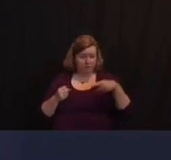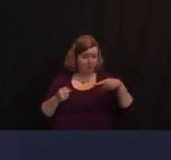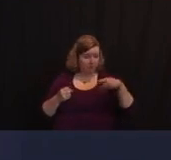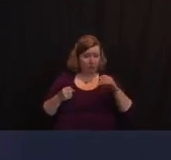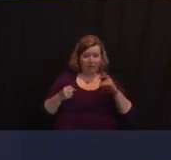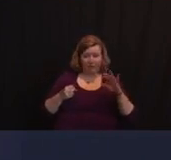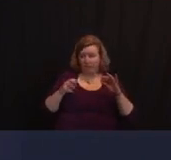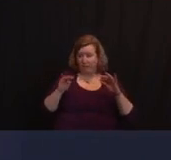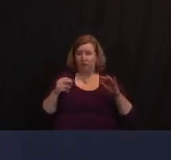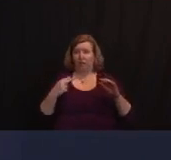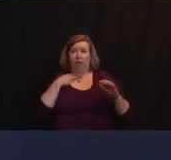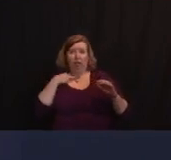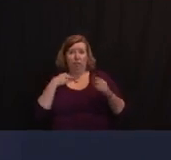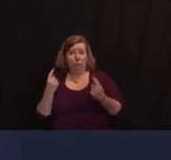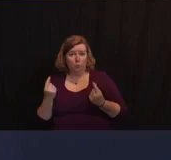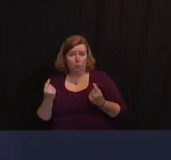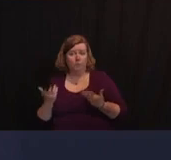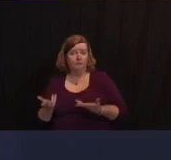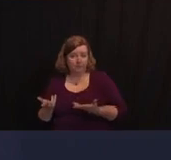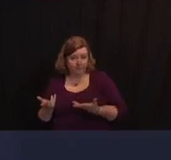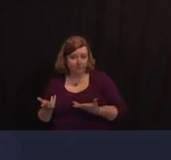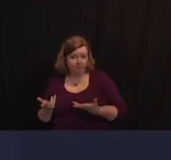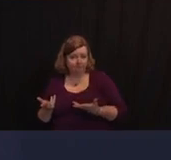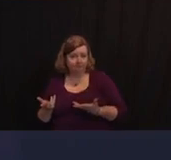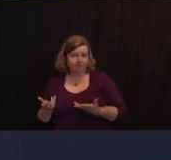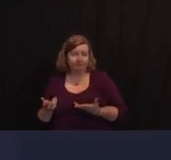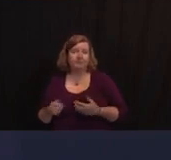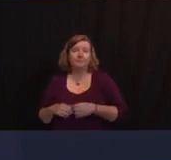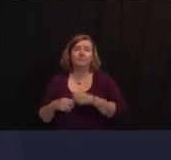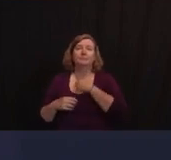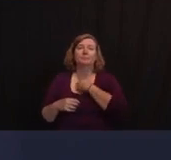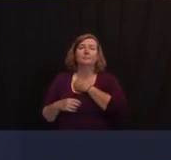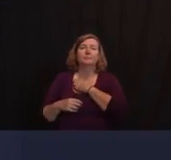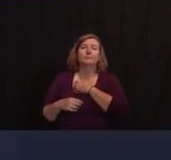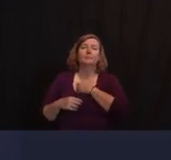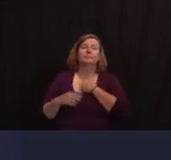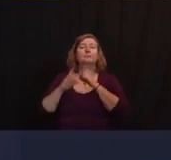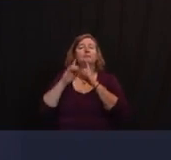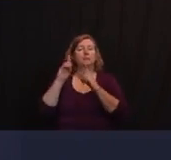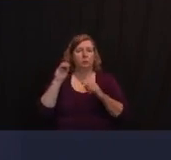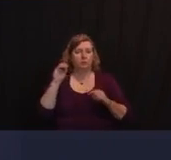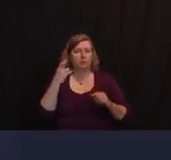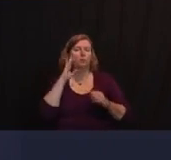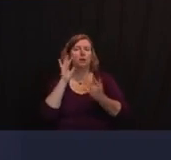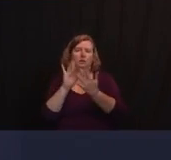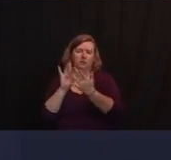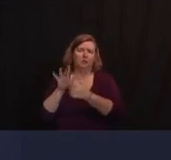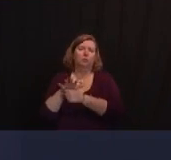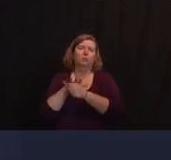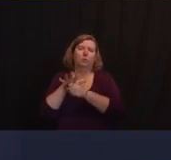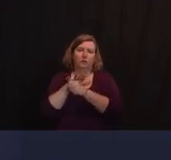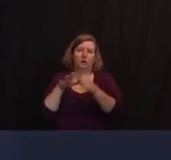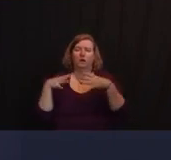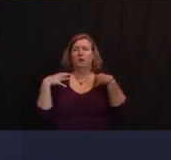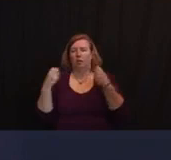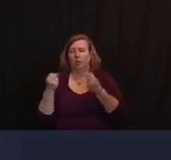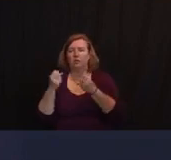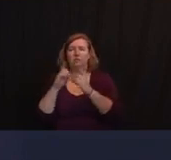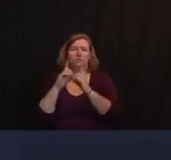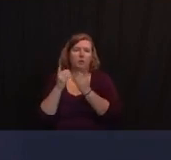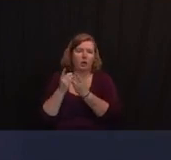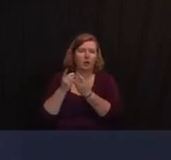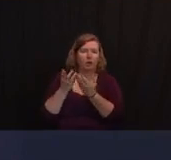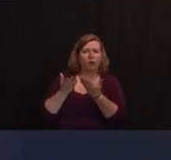The department's Office of Local Health is contacting local health officials to offer assistance due to this